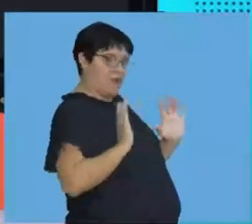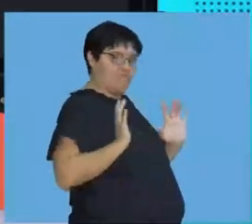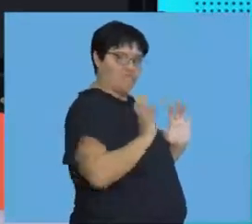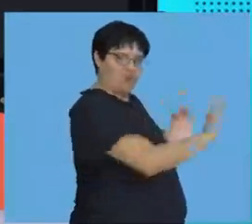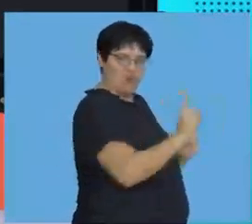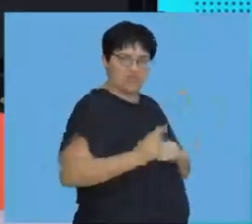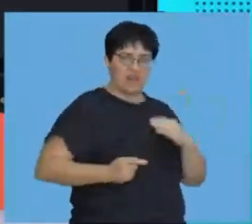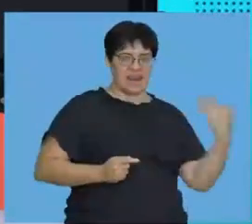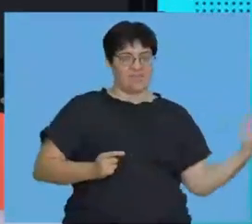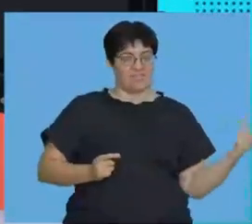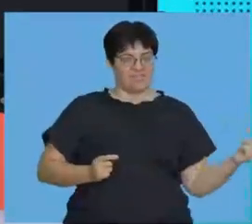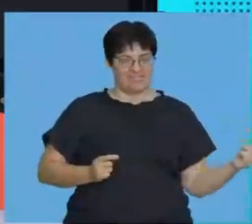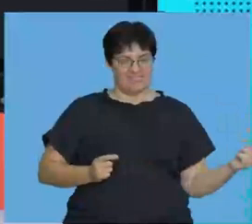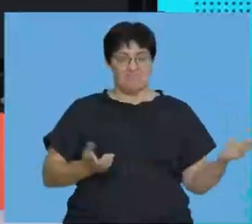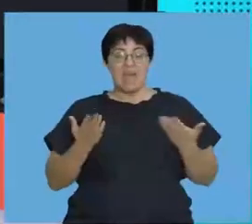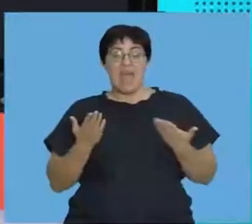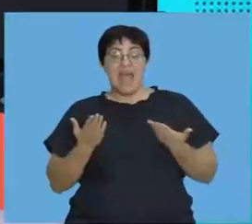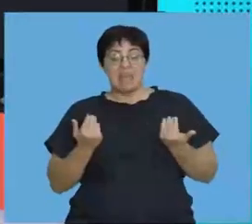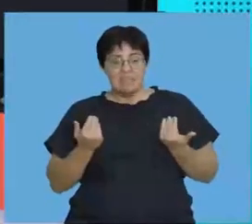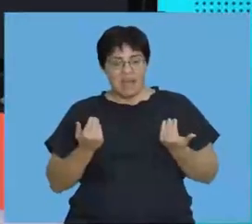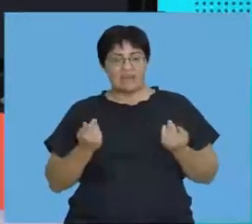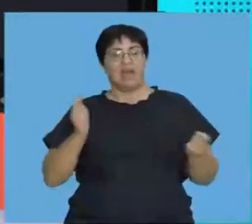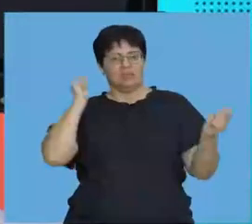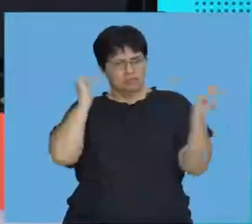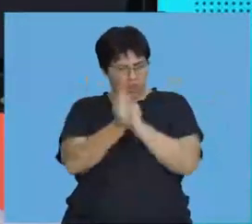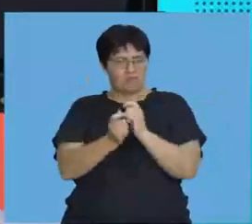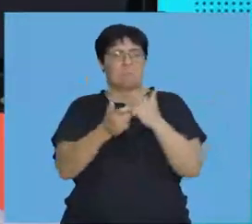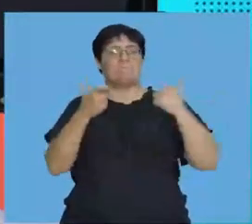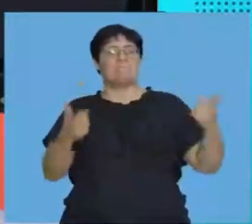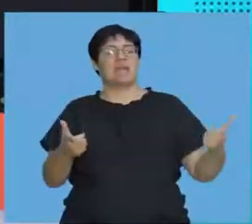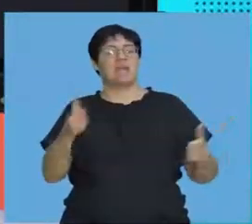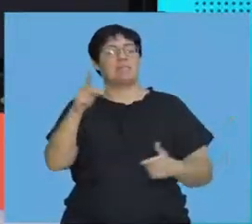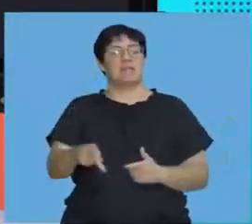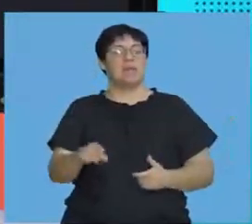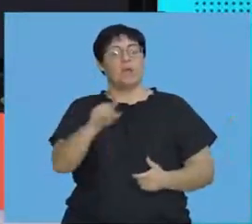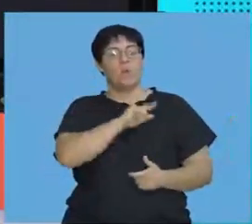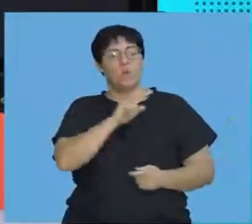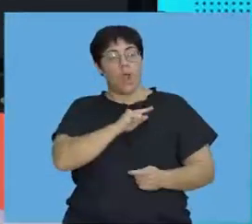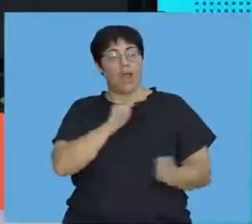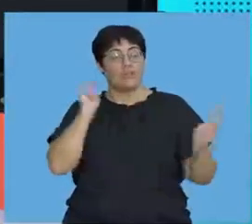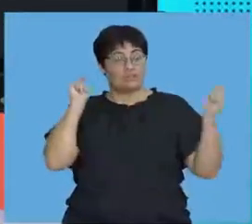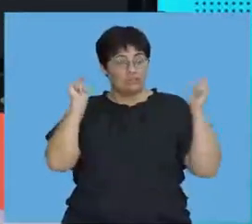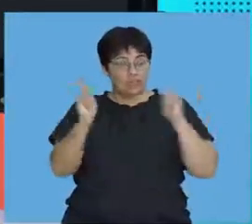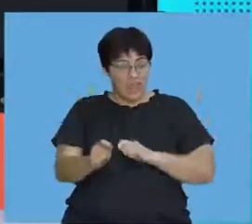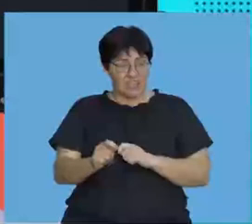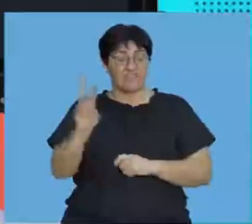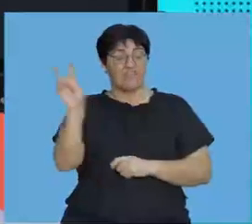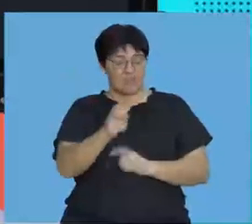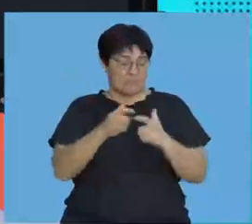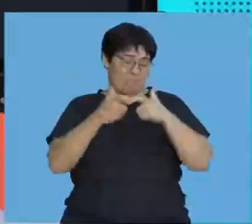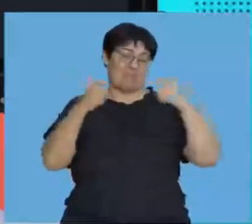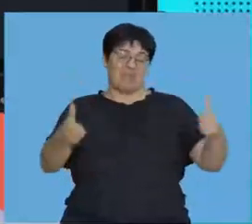okay? We expected a bigger change in momentum because there was a bigger change in